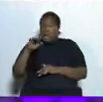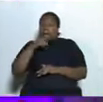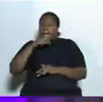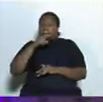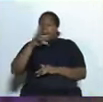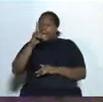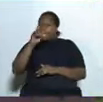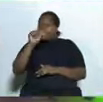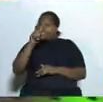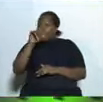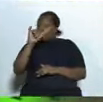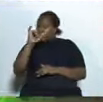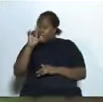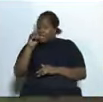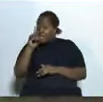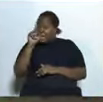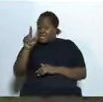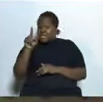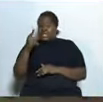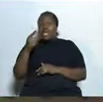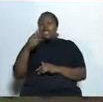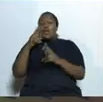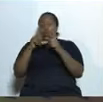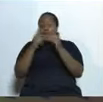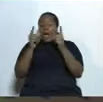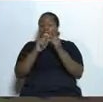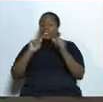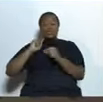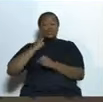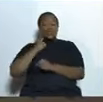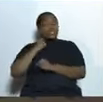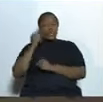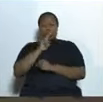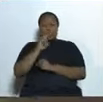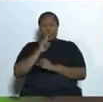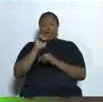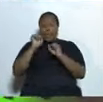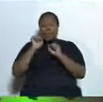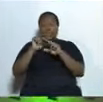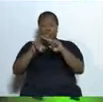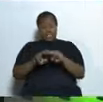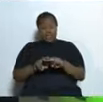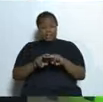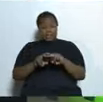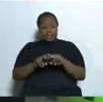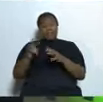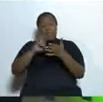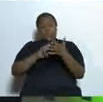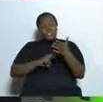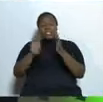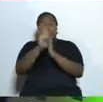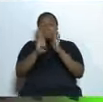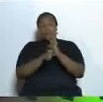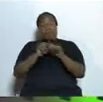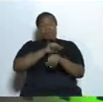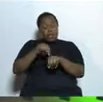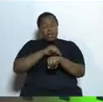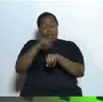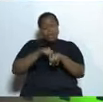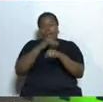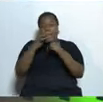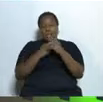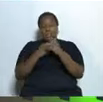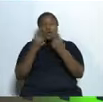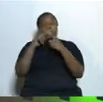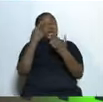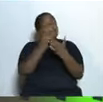so convincing. He would sit down and we would study the Bible for 8 hours together, but there could be no